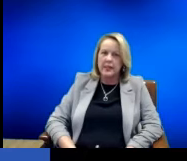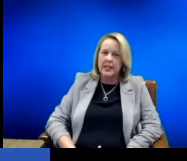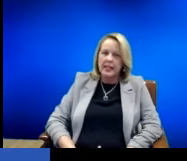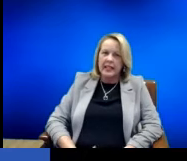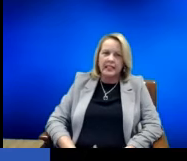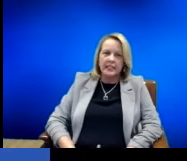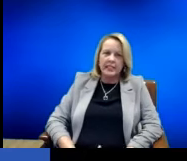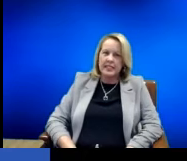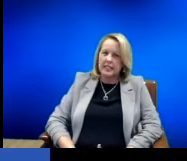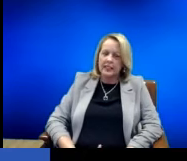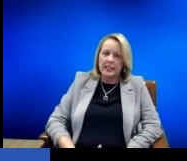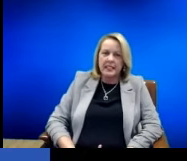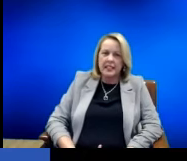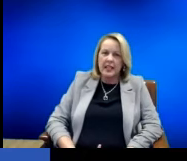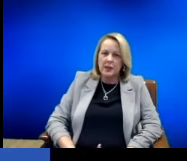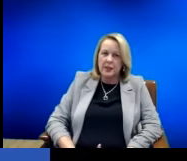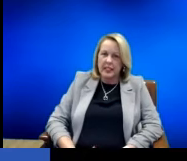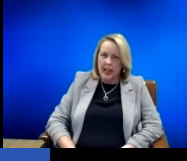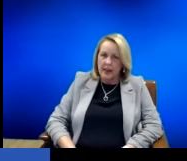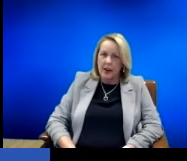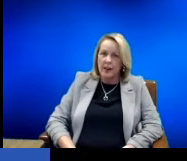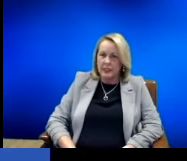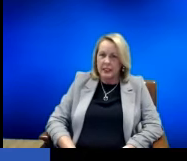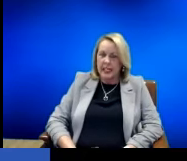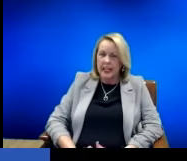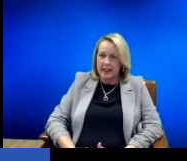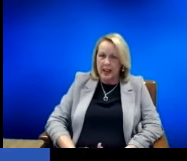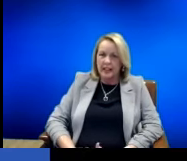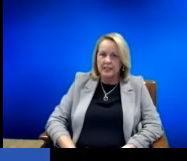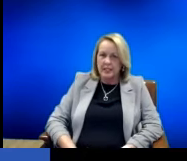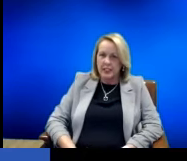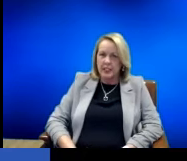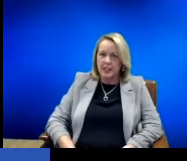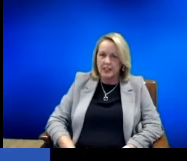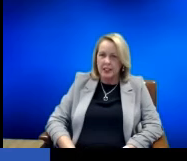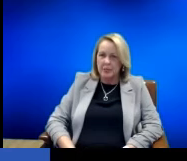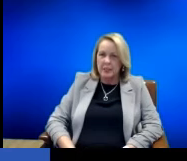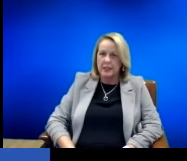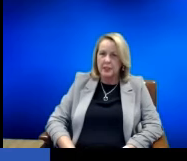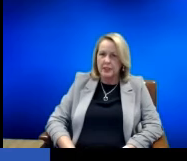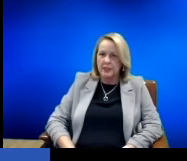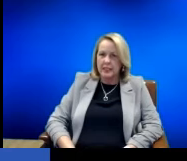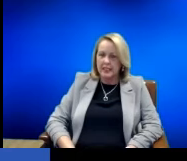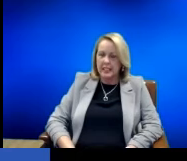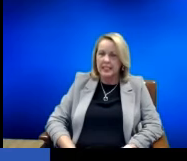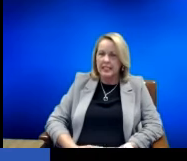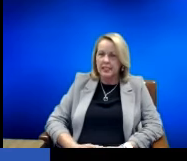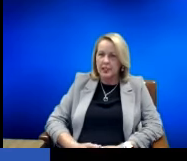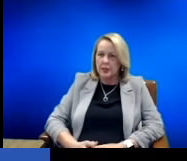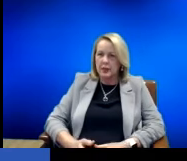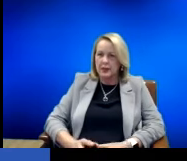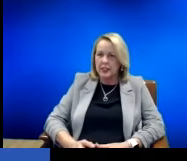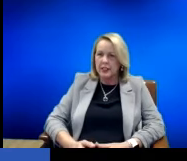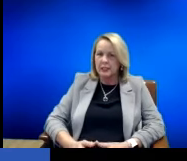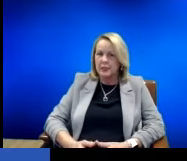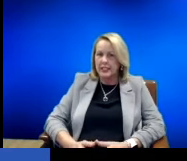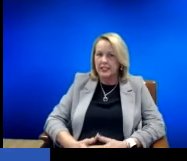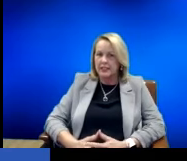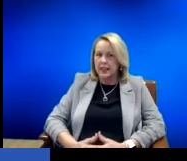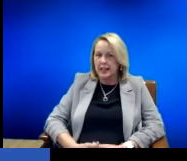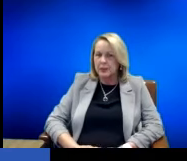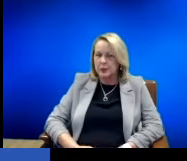J. And just to note that our office out of our division also administers the state's Internal Revenue